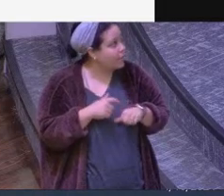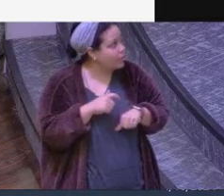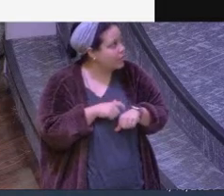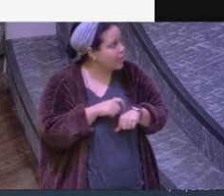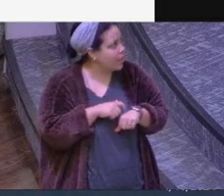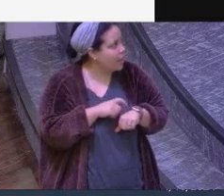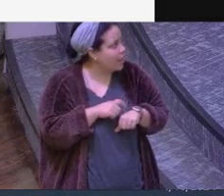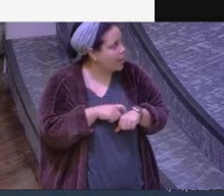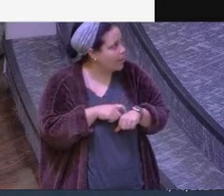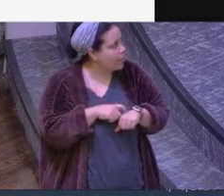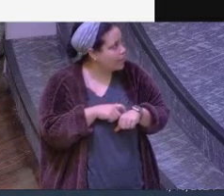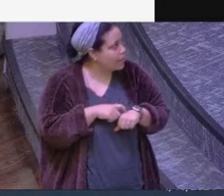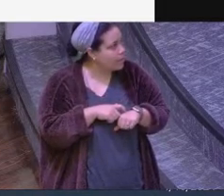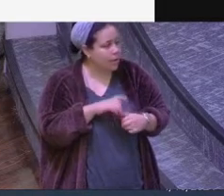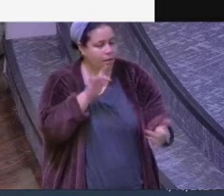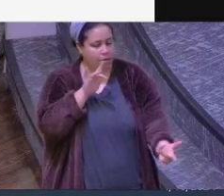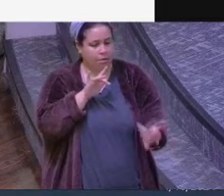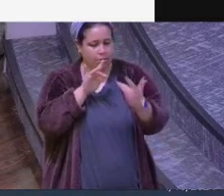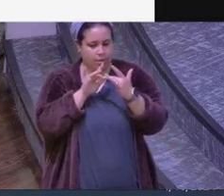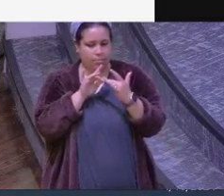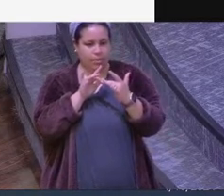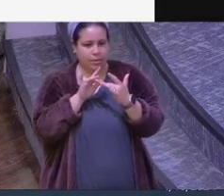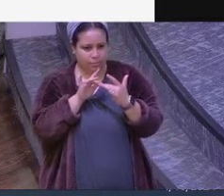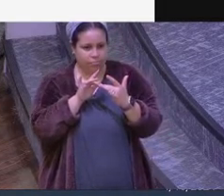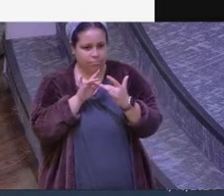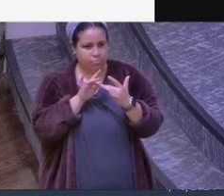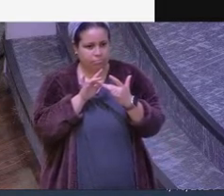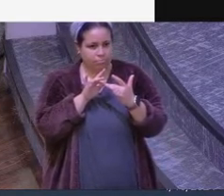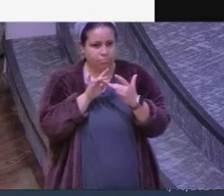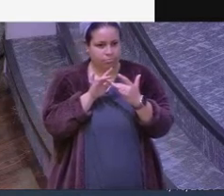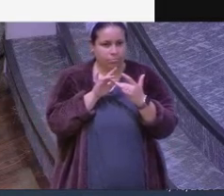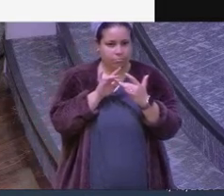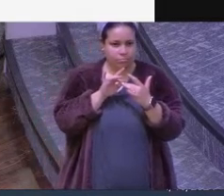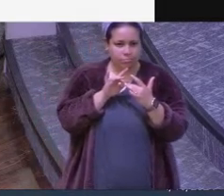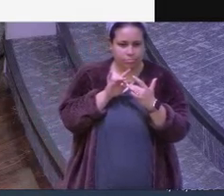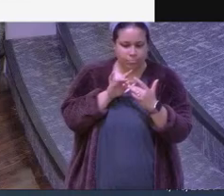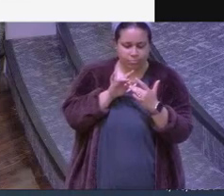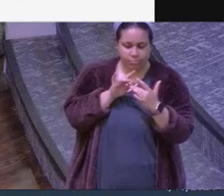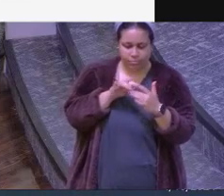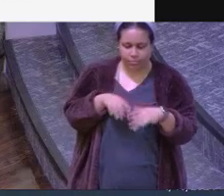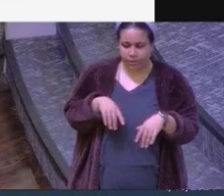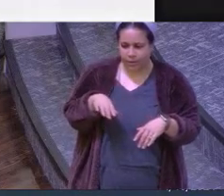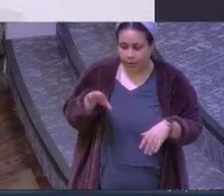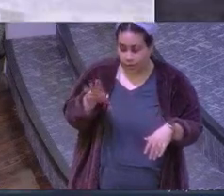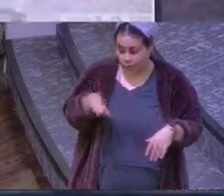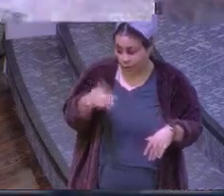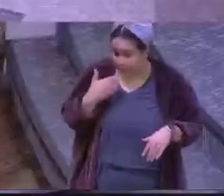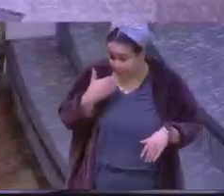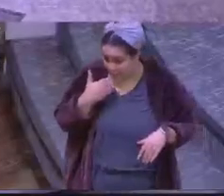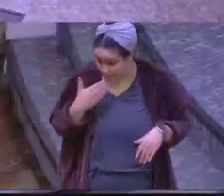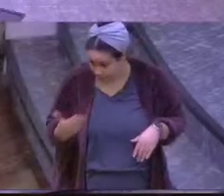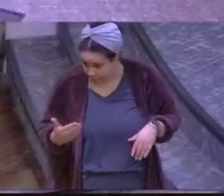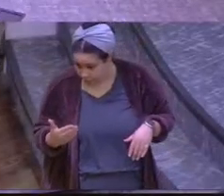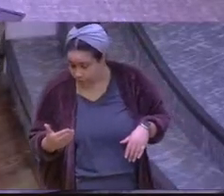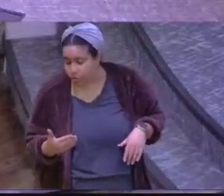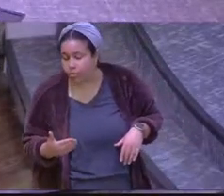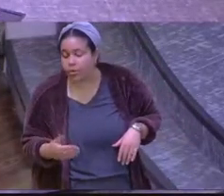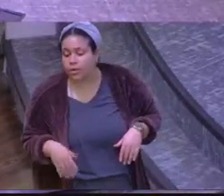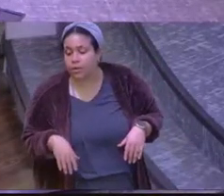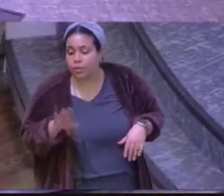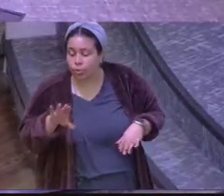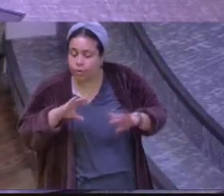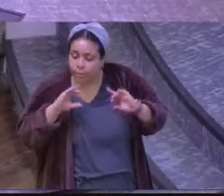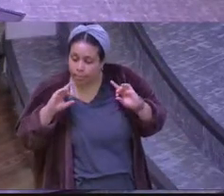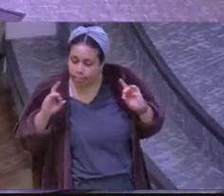definitely reach out to me in the next couple weeks and Dr. Hooker and Cabinet. I would like to say thank you, Mr. Groner, to you and your